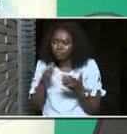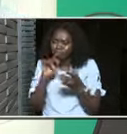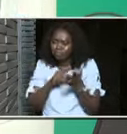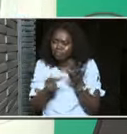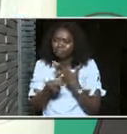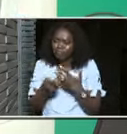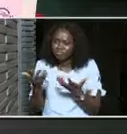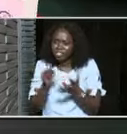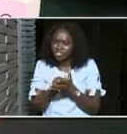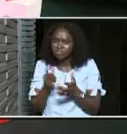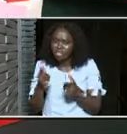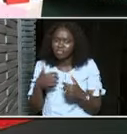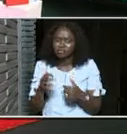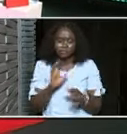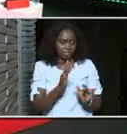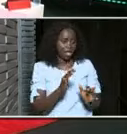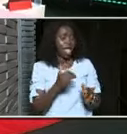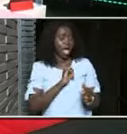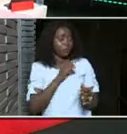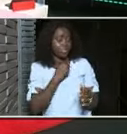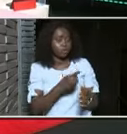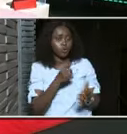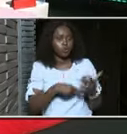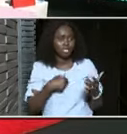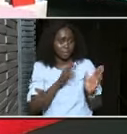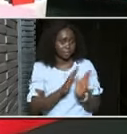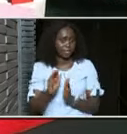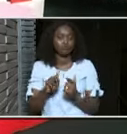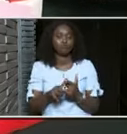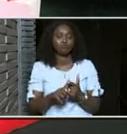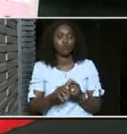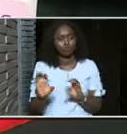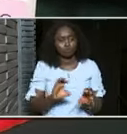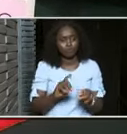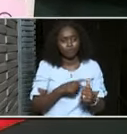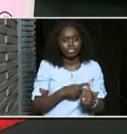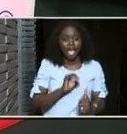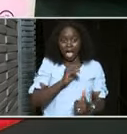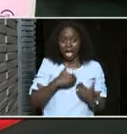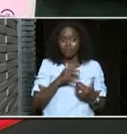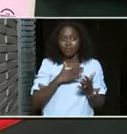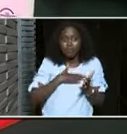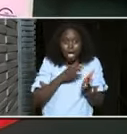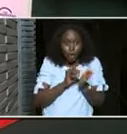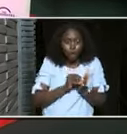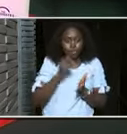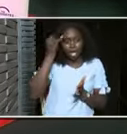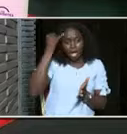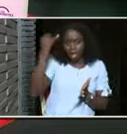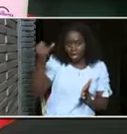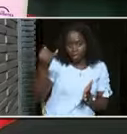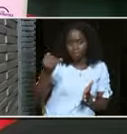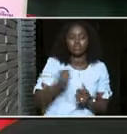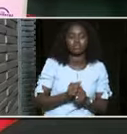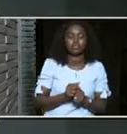you going to know what I will Nigerians tell you what I want? Intend to do. First, okay. I have my own ideas. So that's the idea, collective idea of the